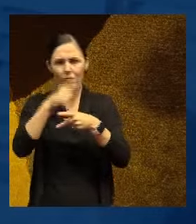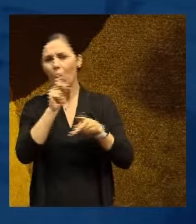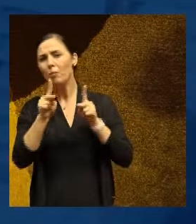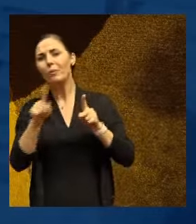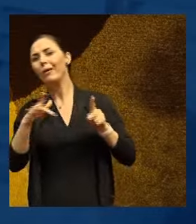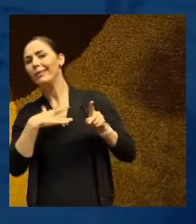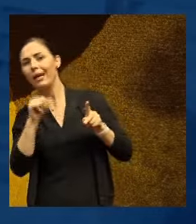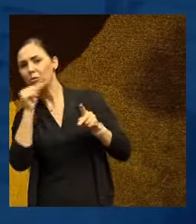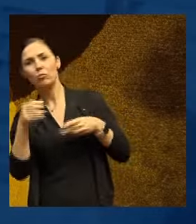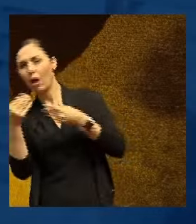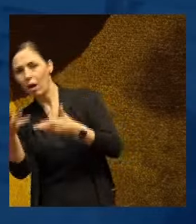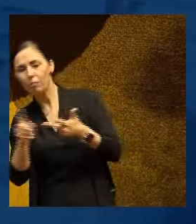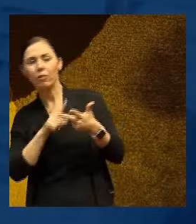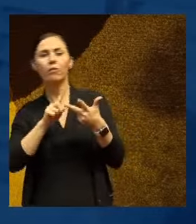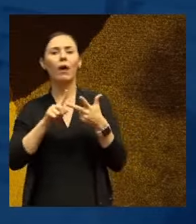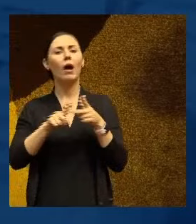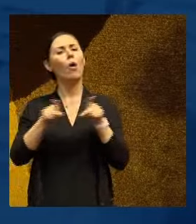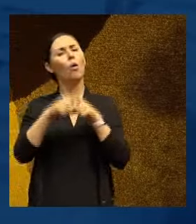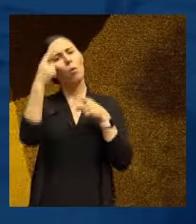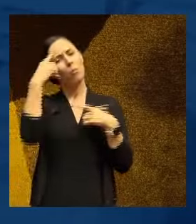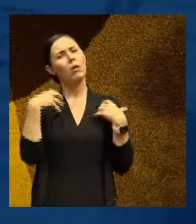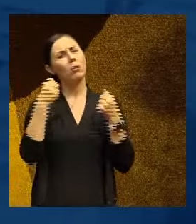strengthening mental health services.